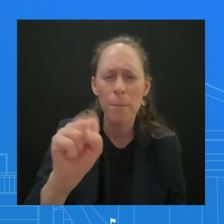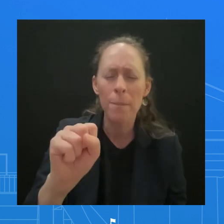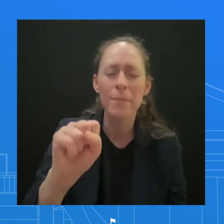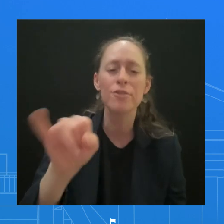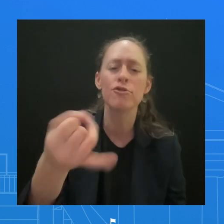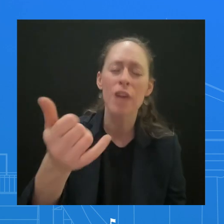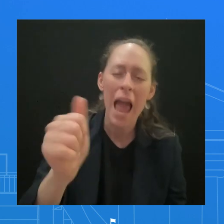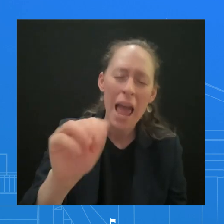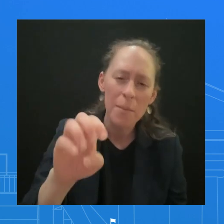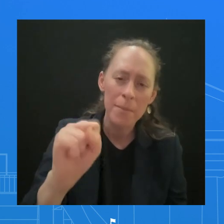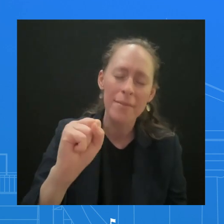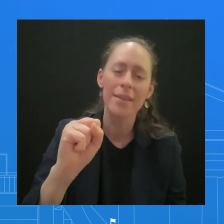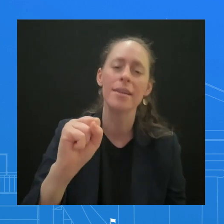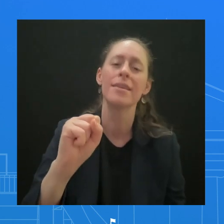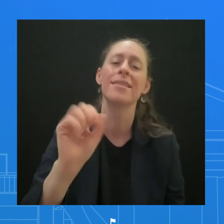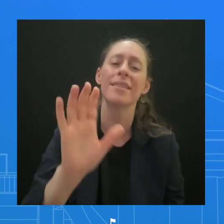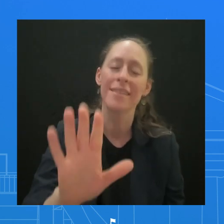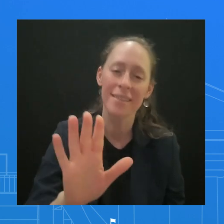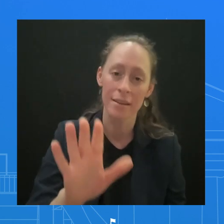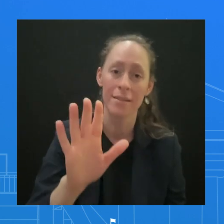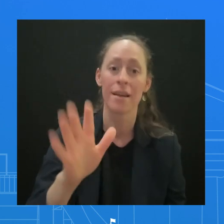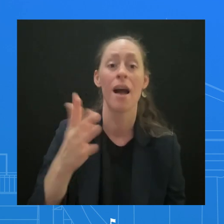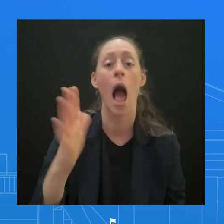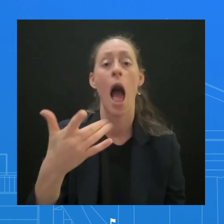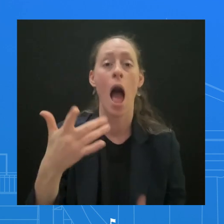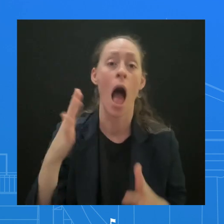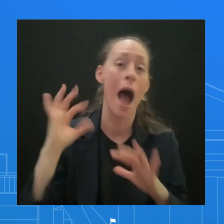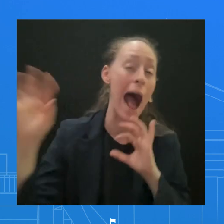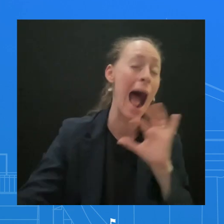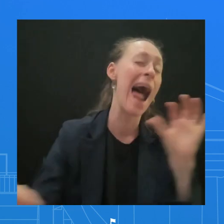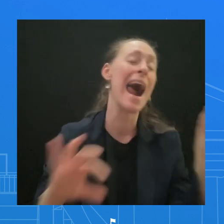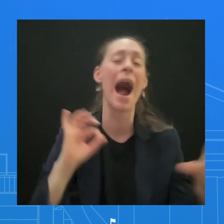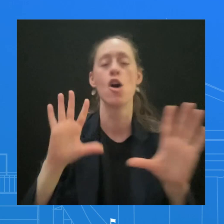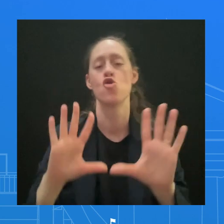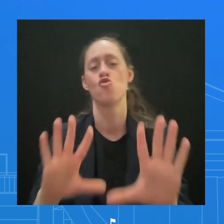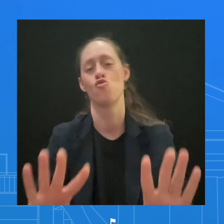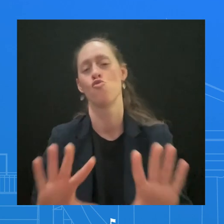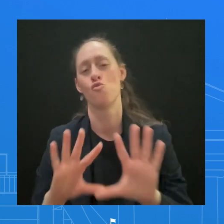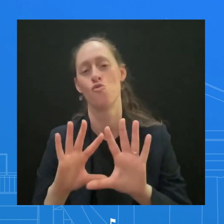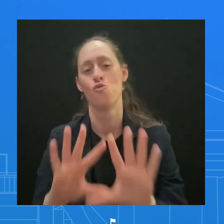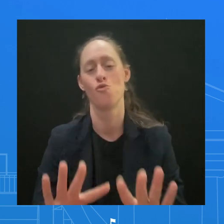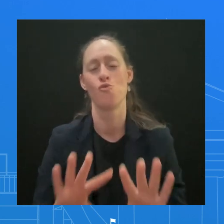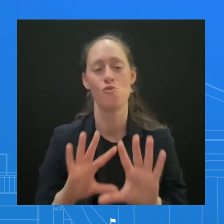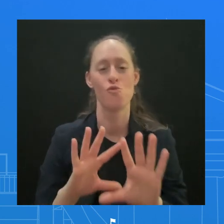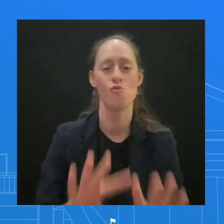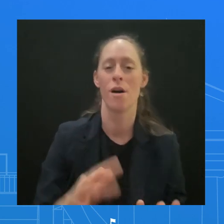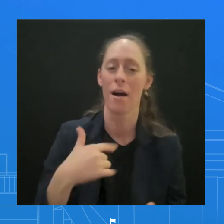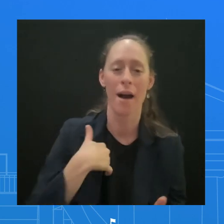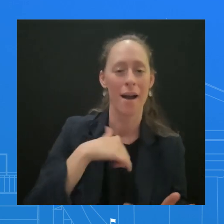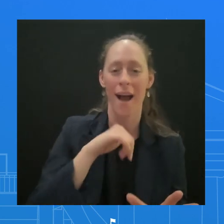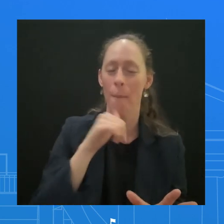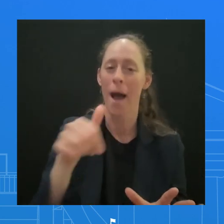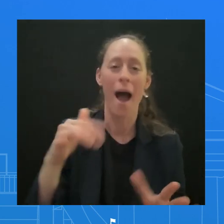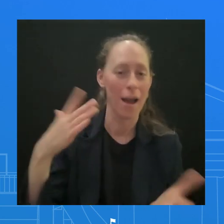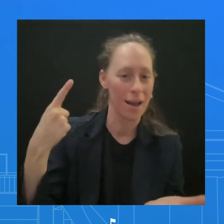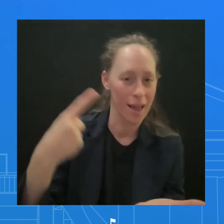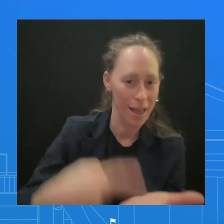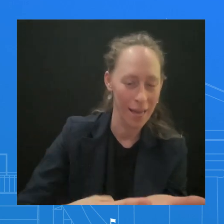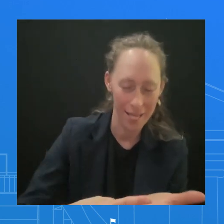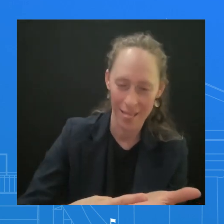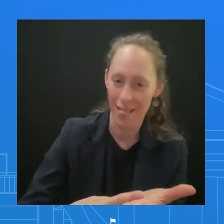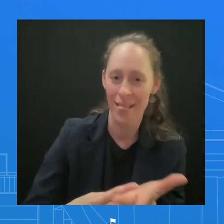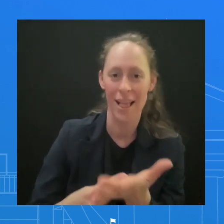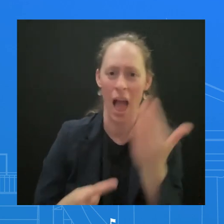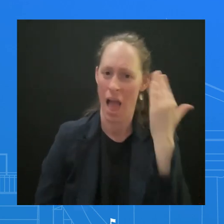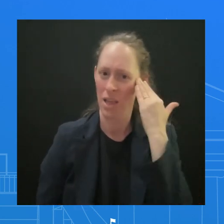save you some breath. If you're going to ask about this, I am not addressing. I know you do more than I'd like you to have. I am not